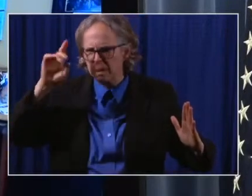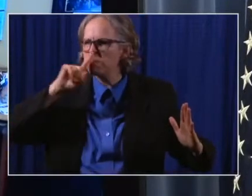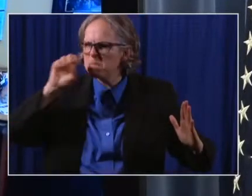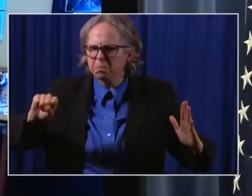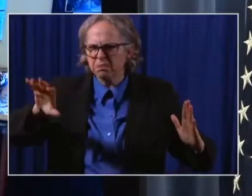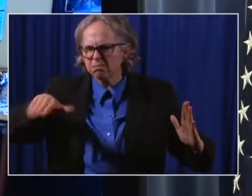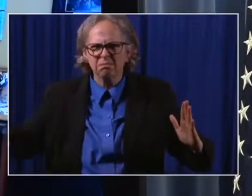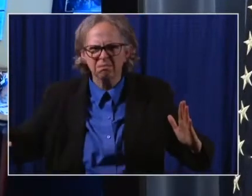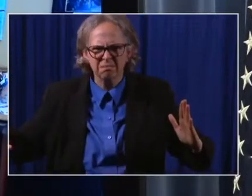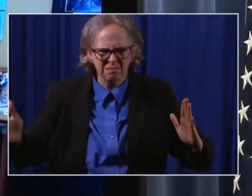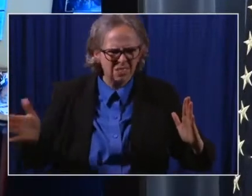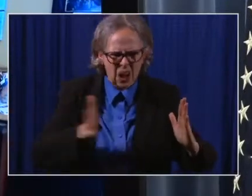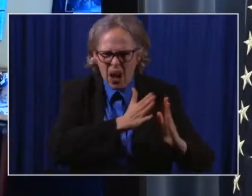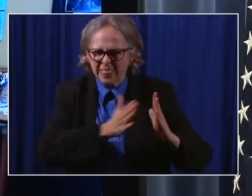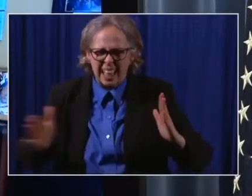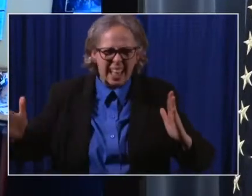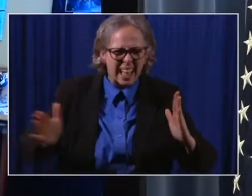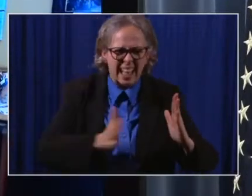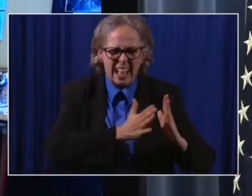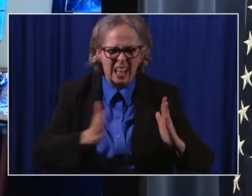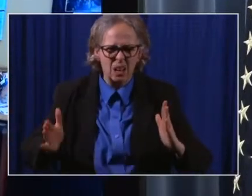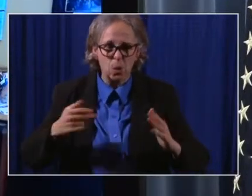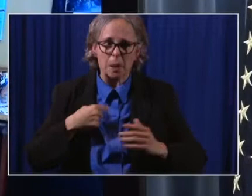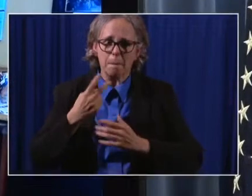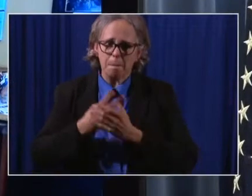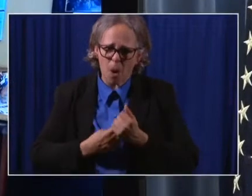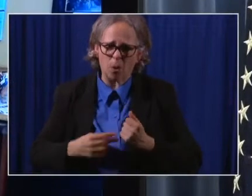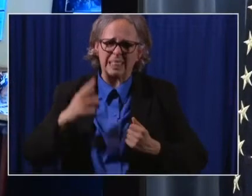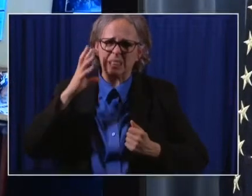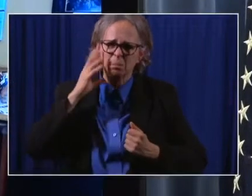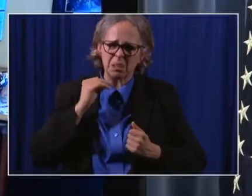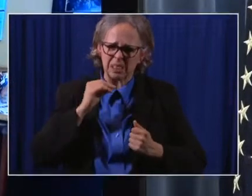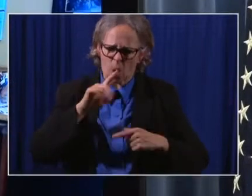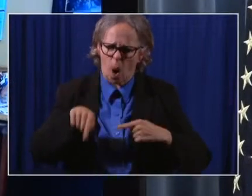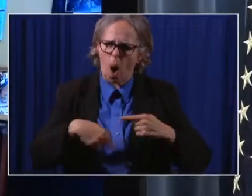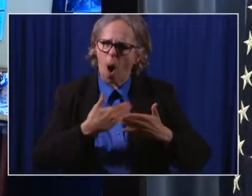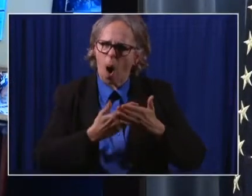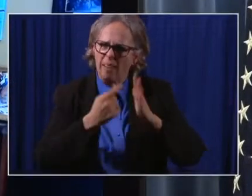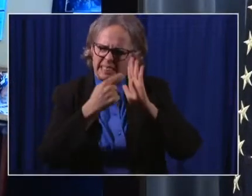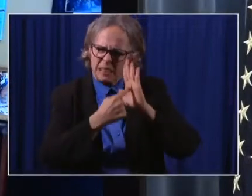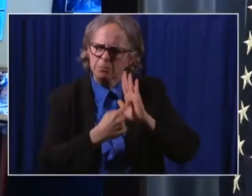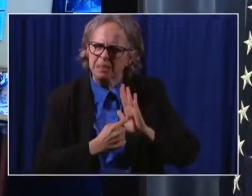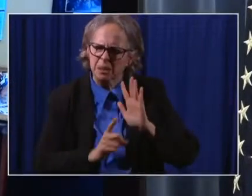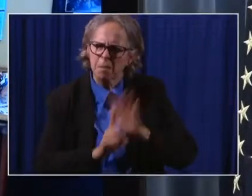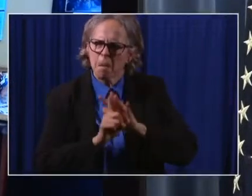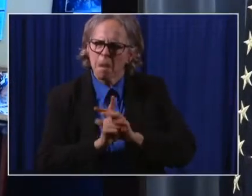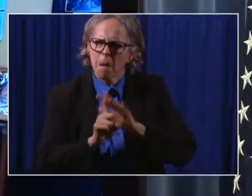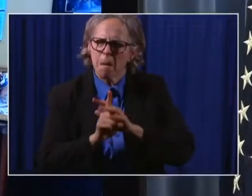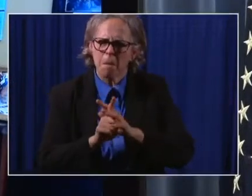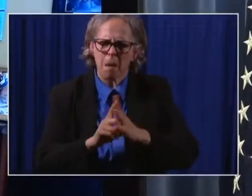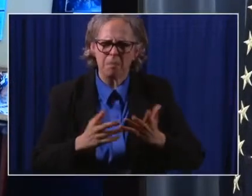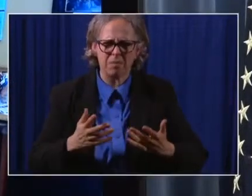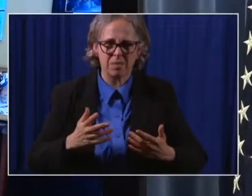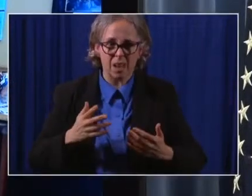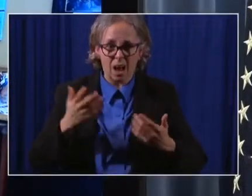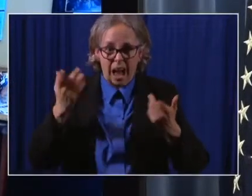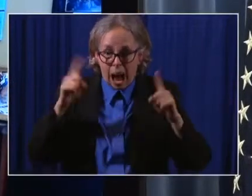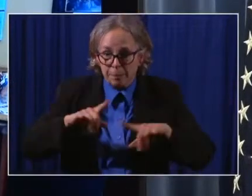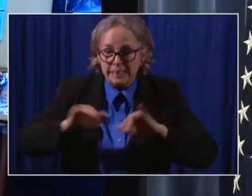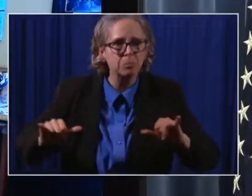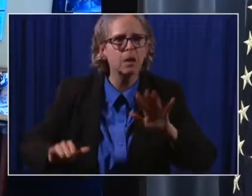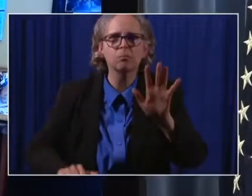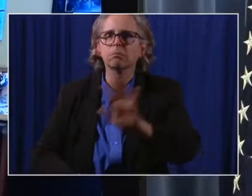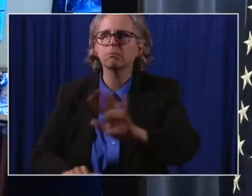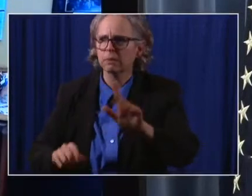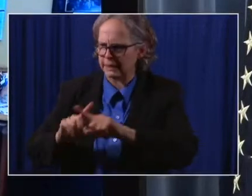about every symptom that was on there. The thing with the virus, it didn't hit us all at once, but it spread itself out